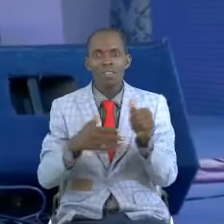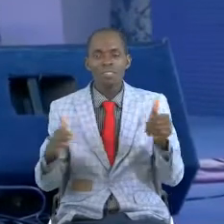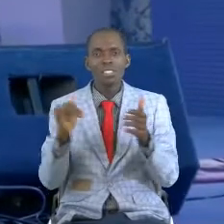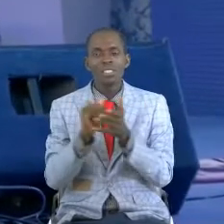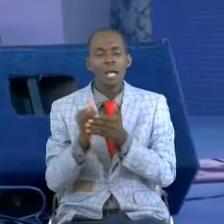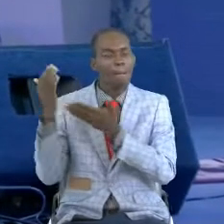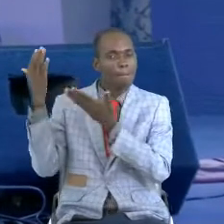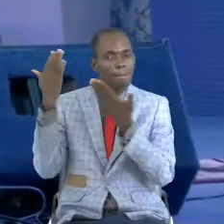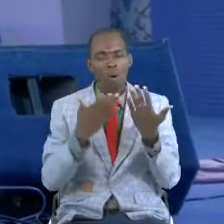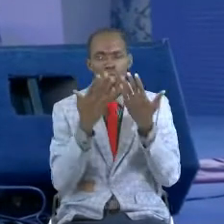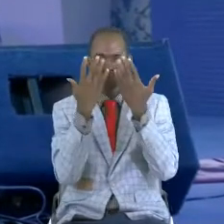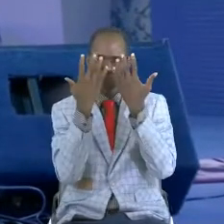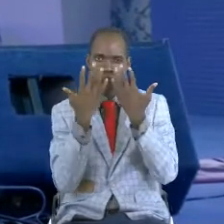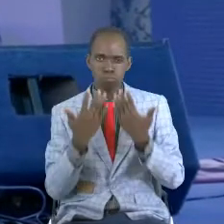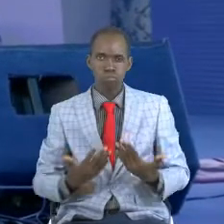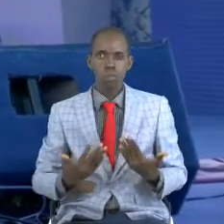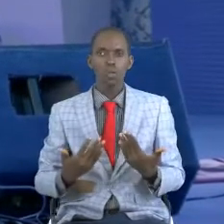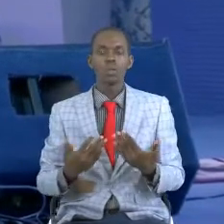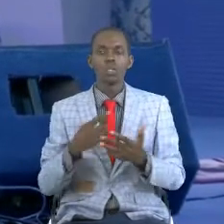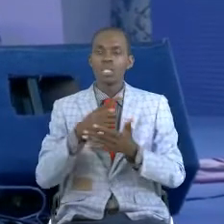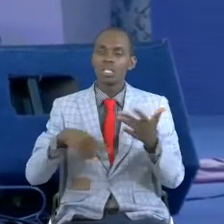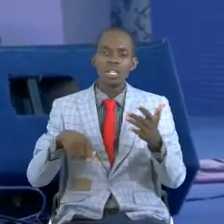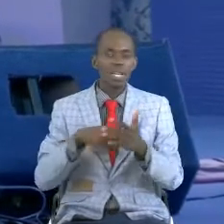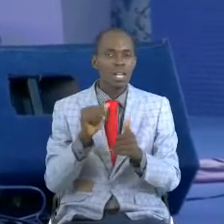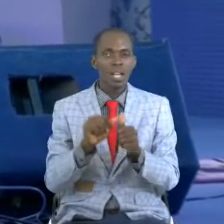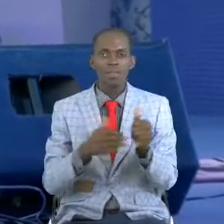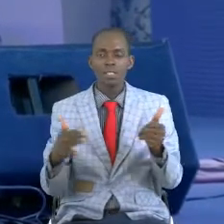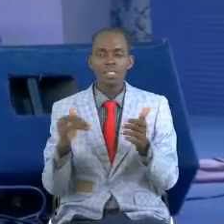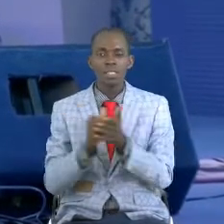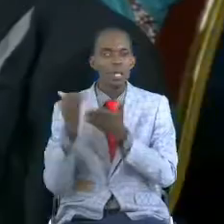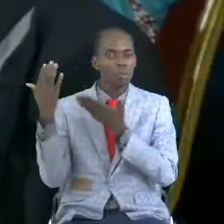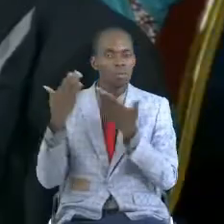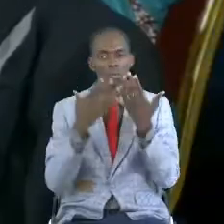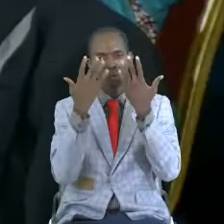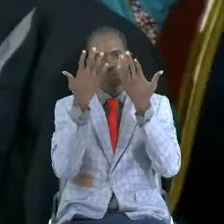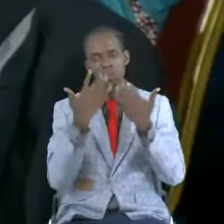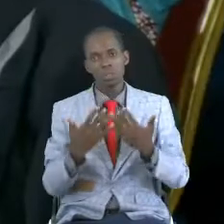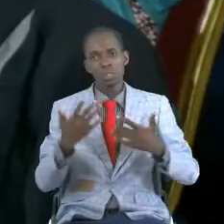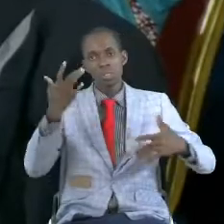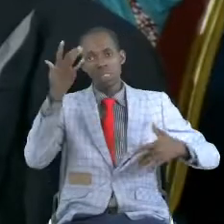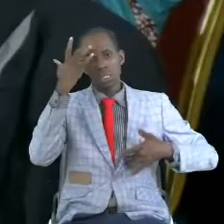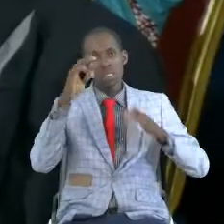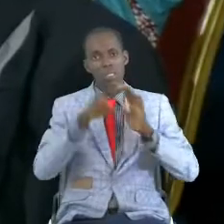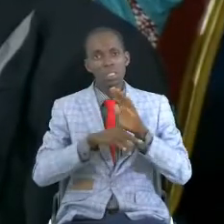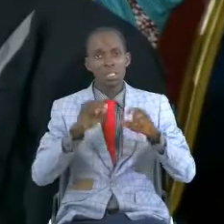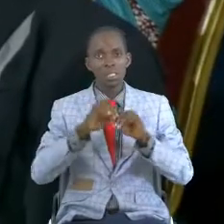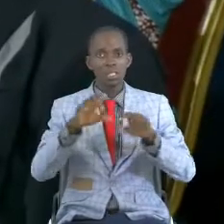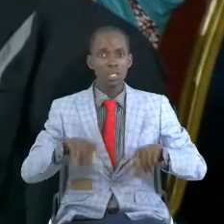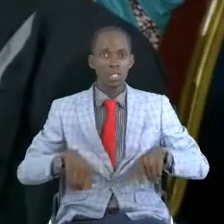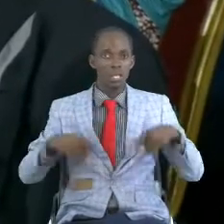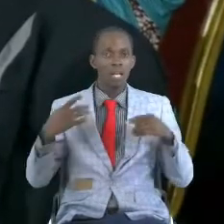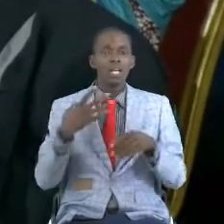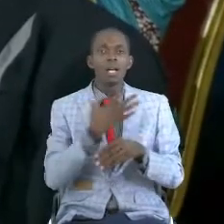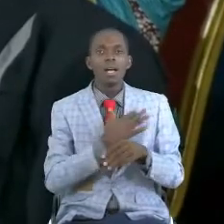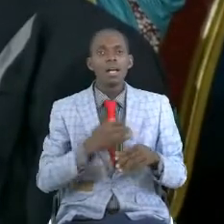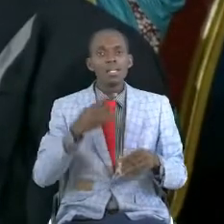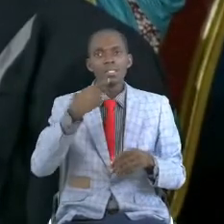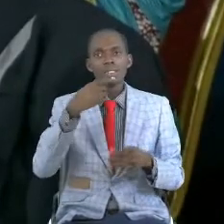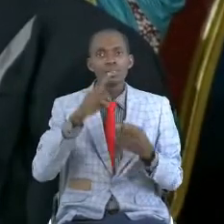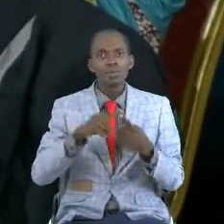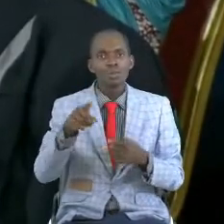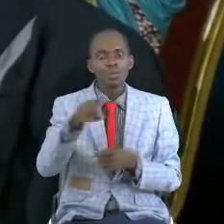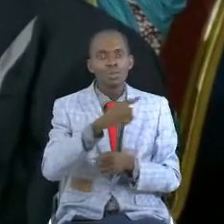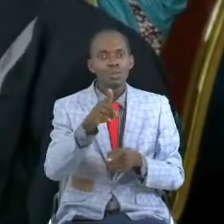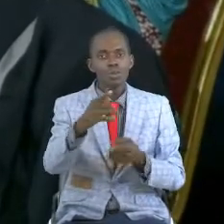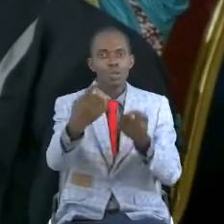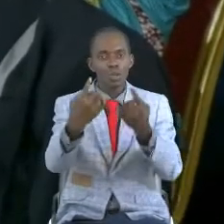heart, suffering in your life, sickness in your life. And then it says, you'll come to Zion